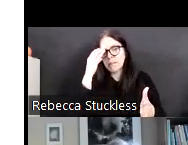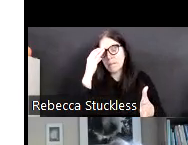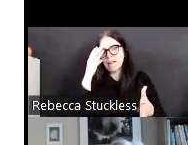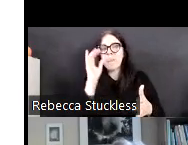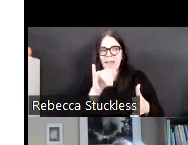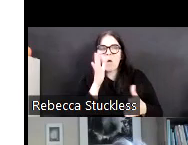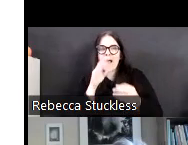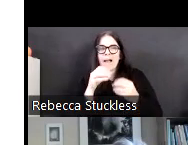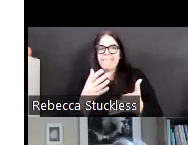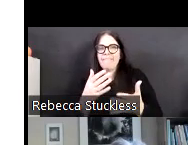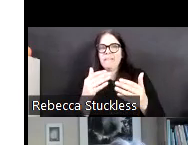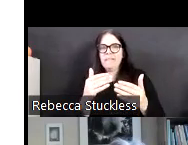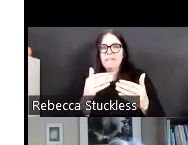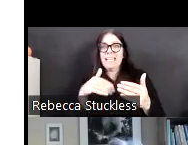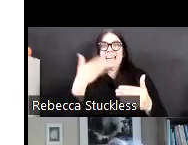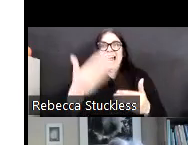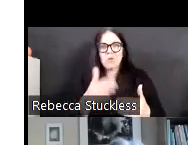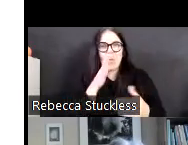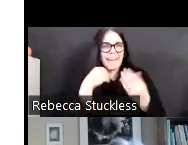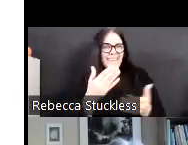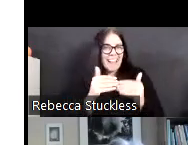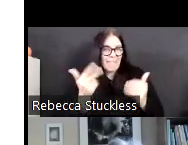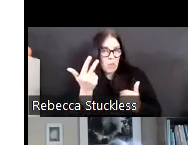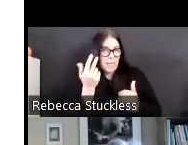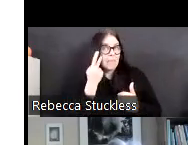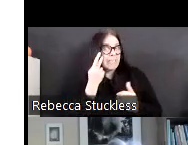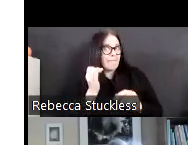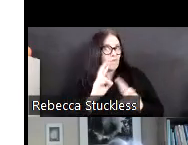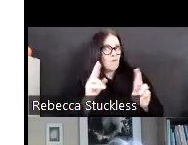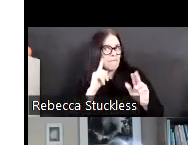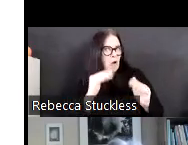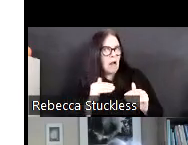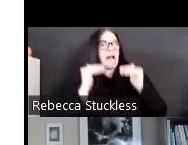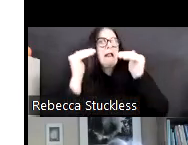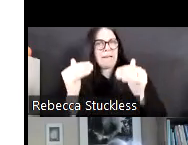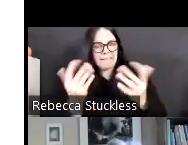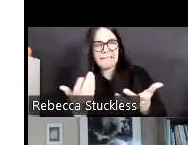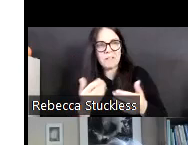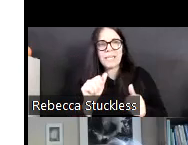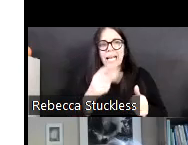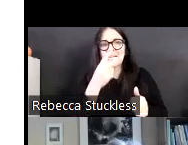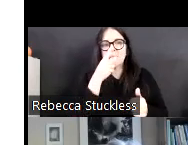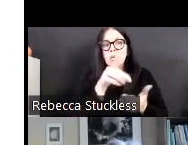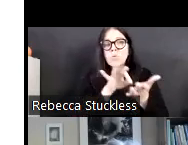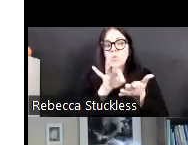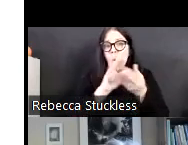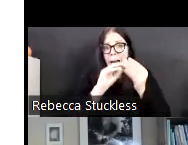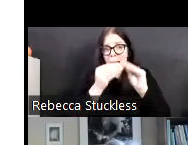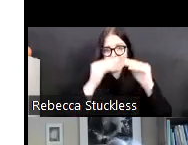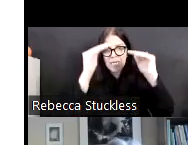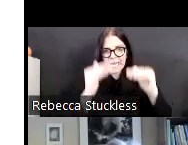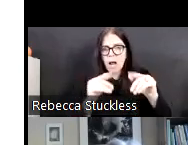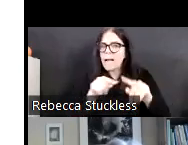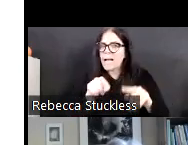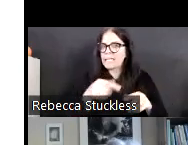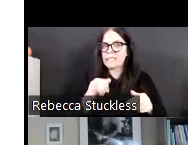a level 3 and see how he does, whether he's ready for next steps. And you can see the scores went down, but still he held his own